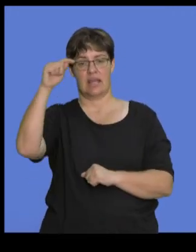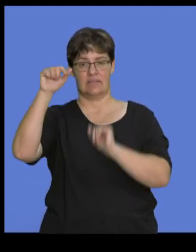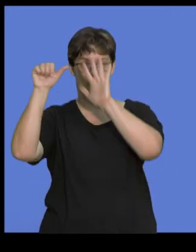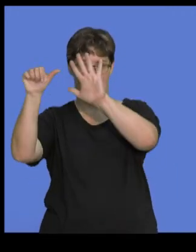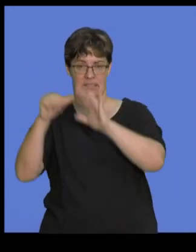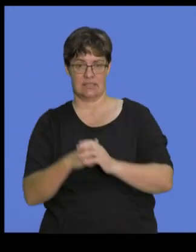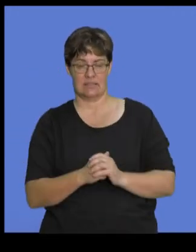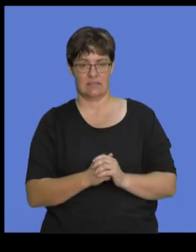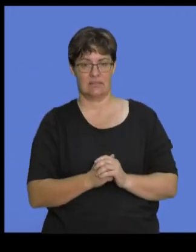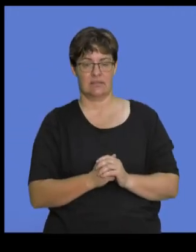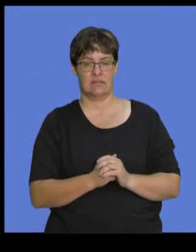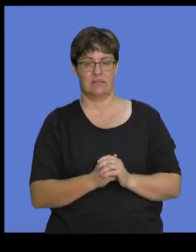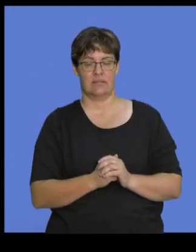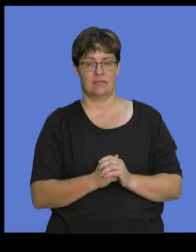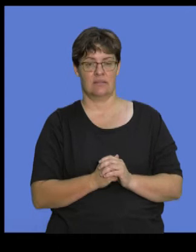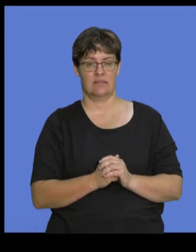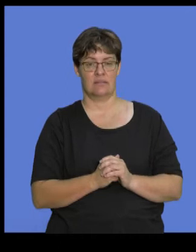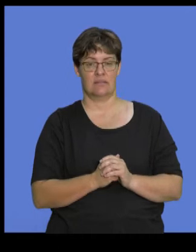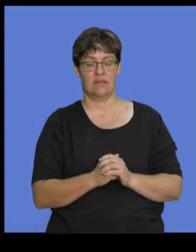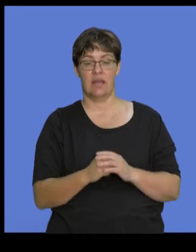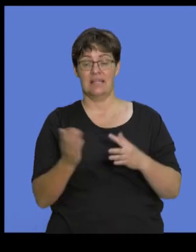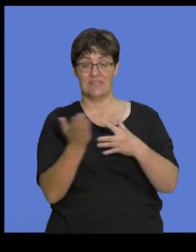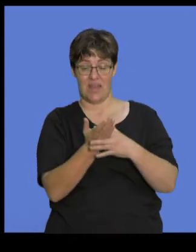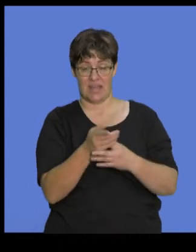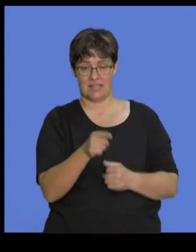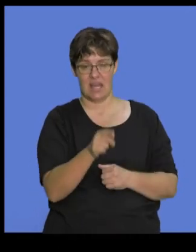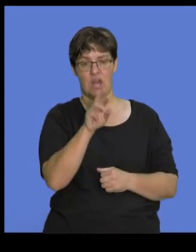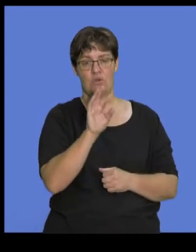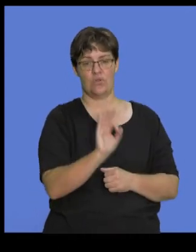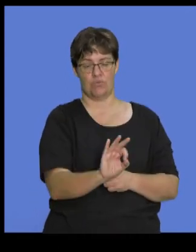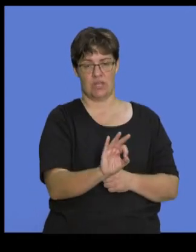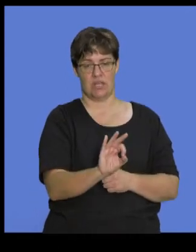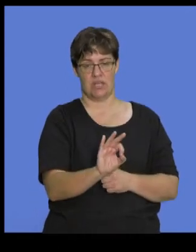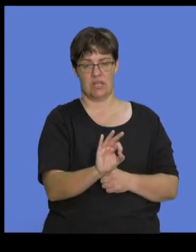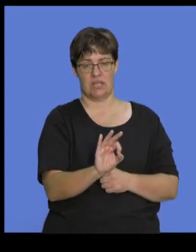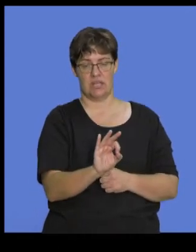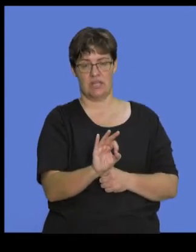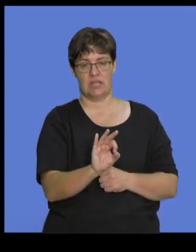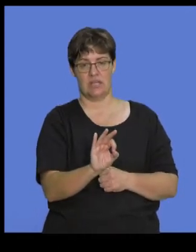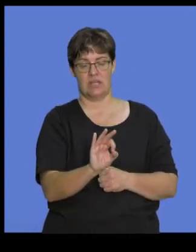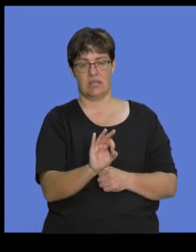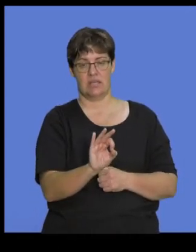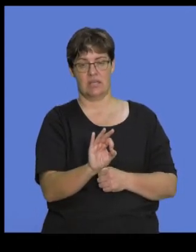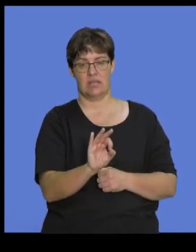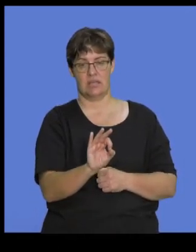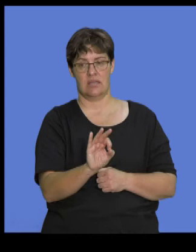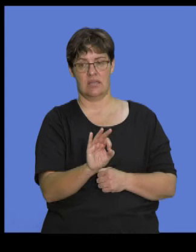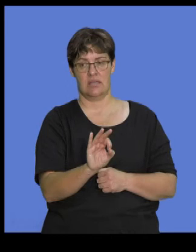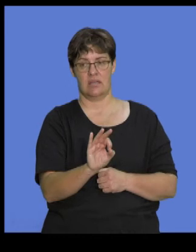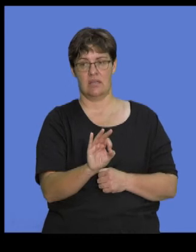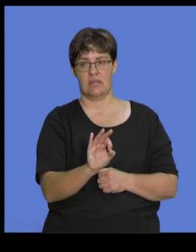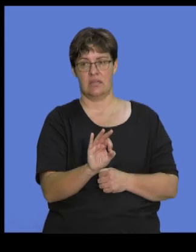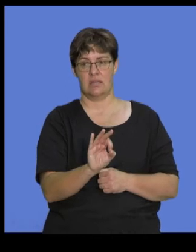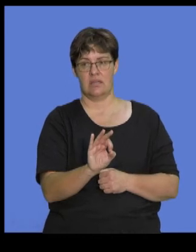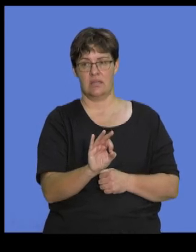negative 6, okay? Right? Divided by 3 exponent negative